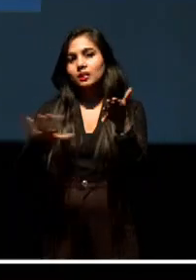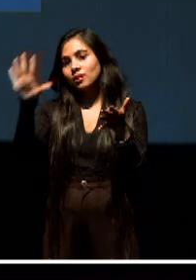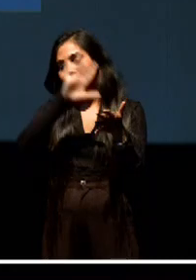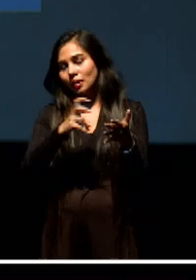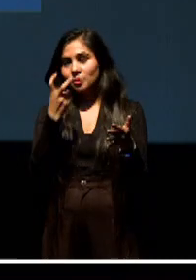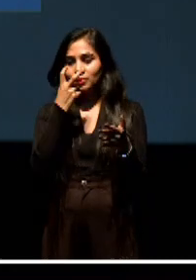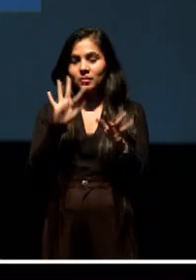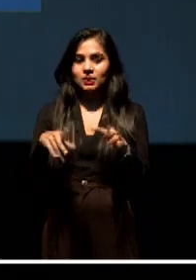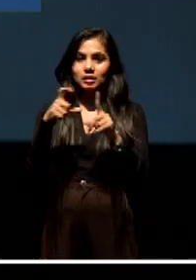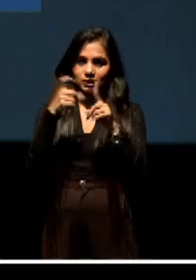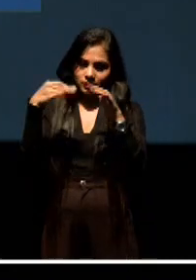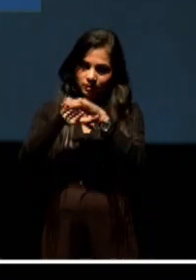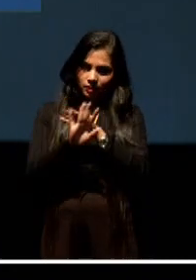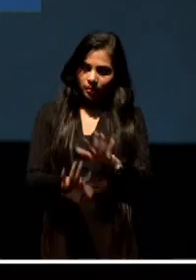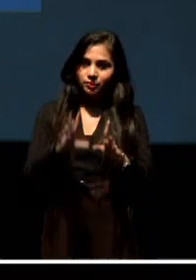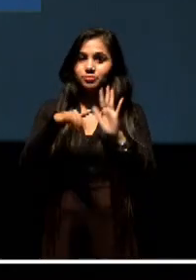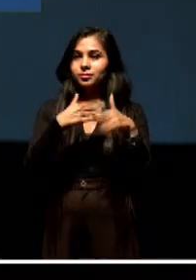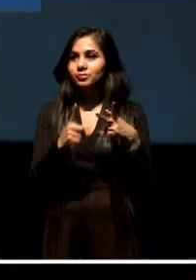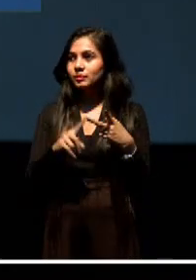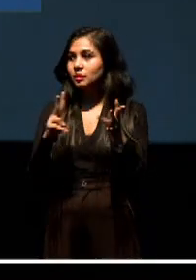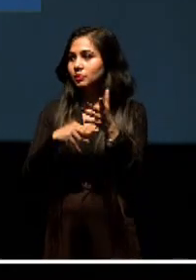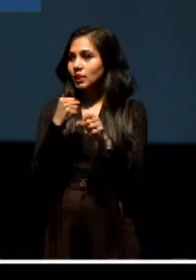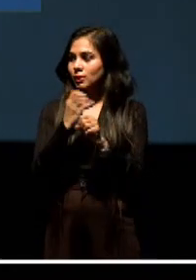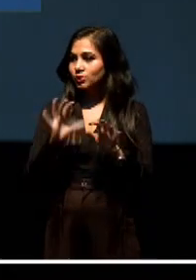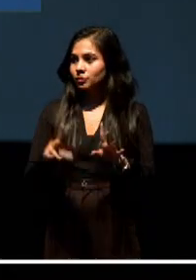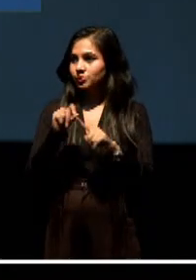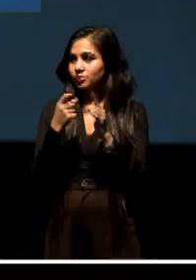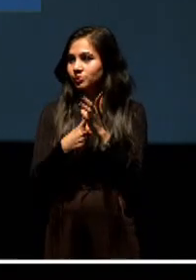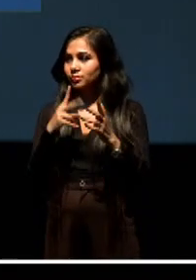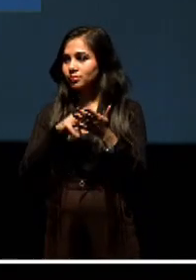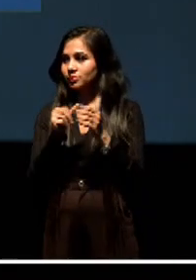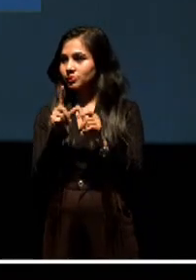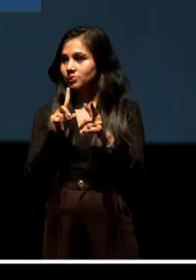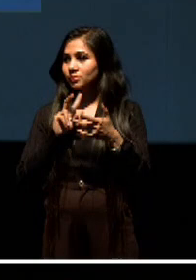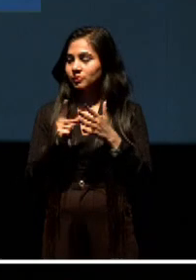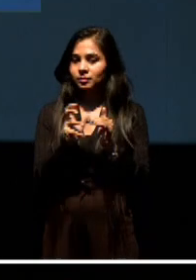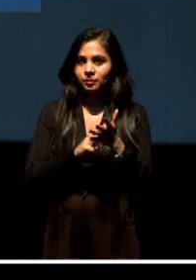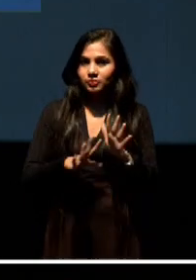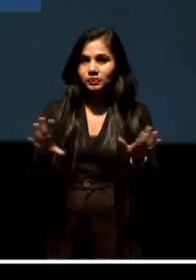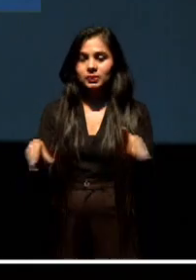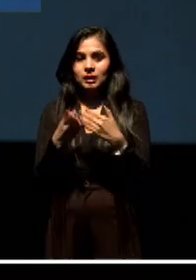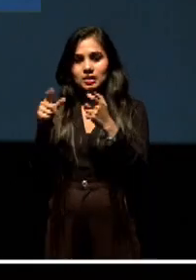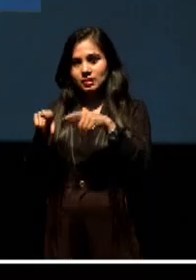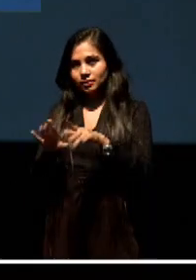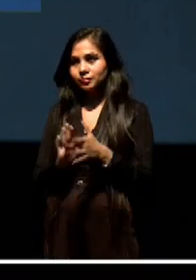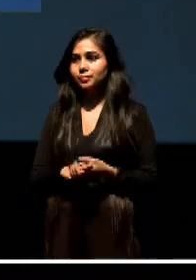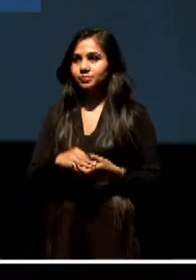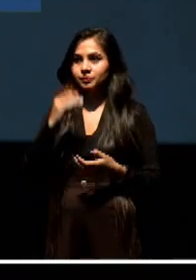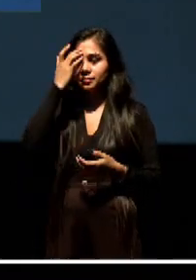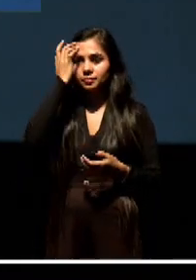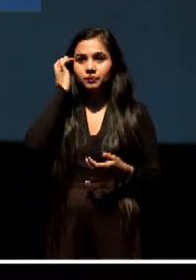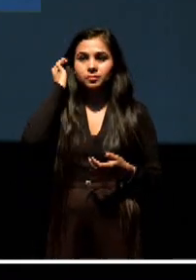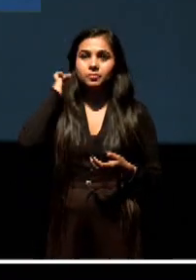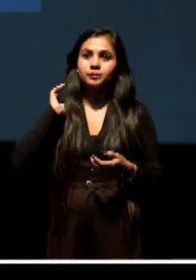Delhi, and it's a premier NGO, and there's a lot that they do. So, but I'll let him introduce himself.